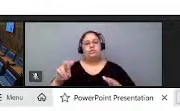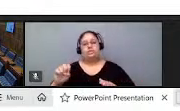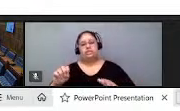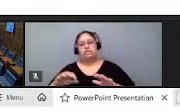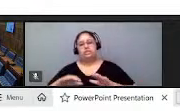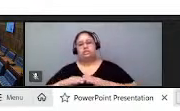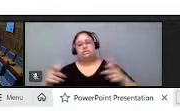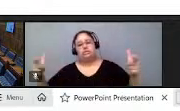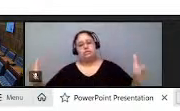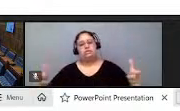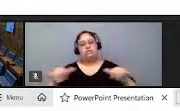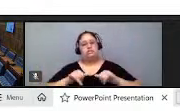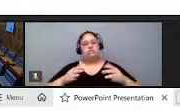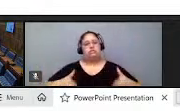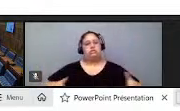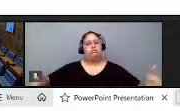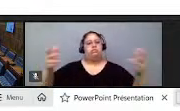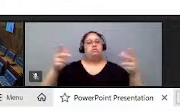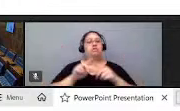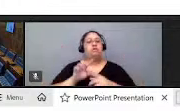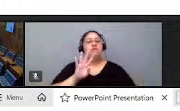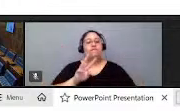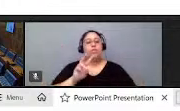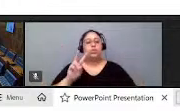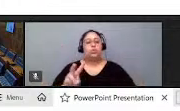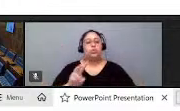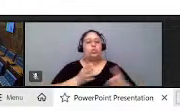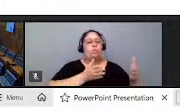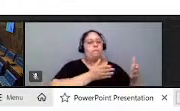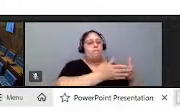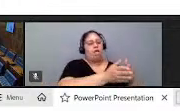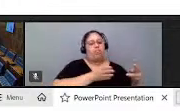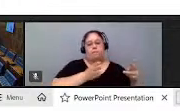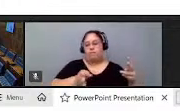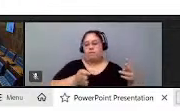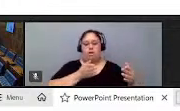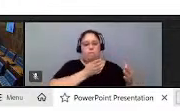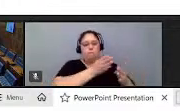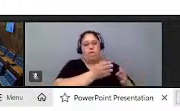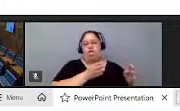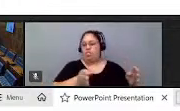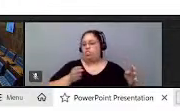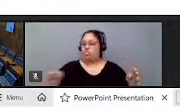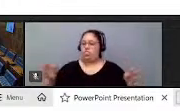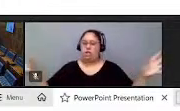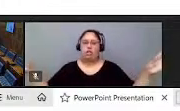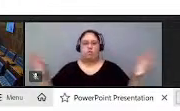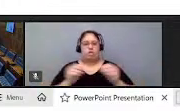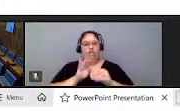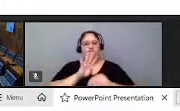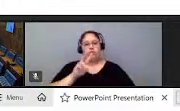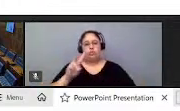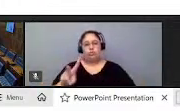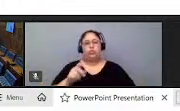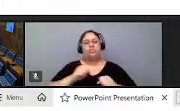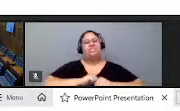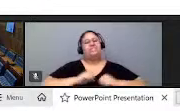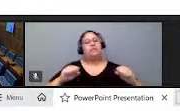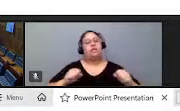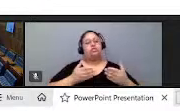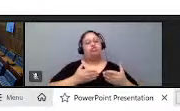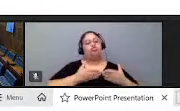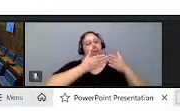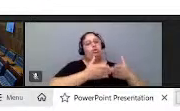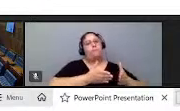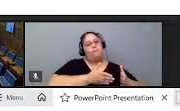Hees um there are 42 births in total um and those are spaces where the vessels would be